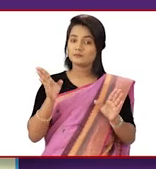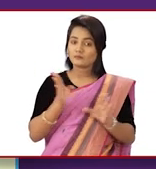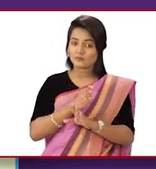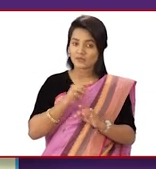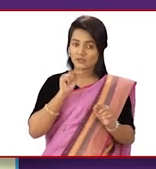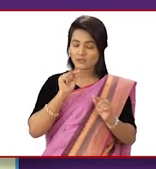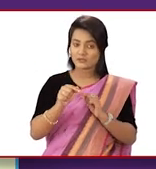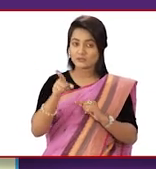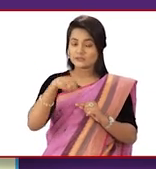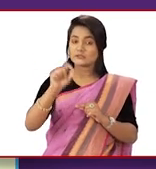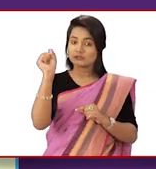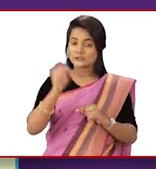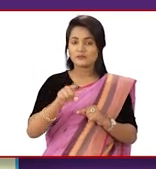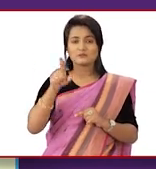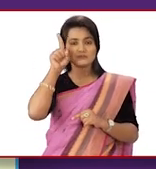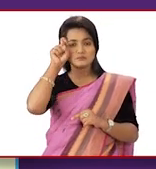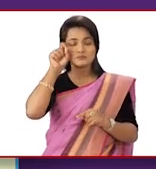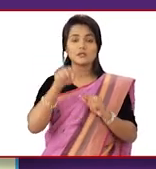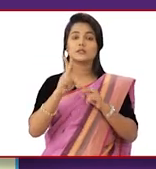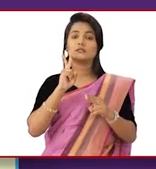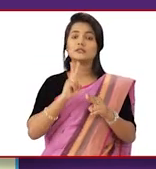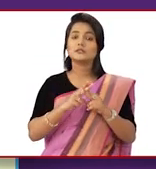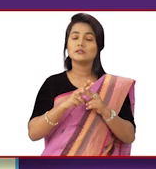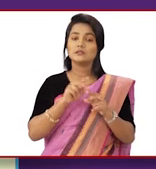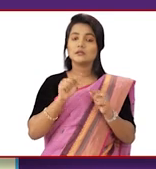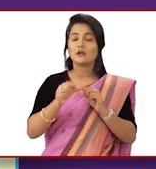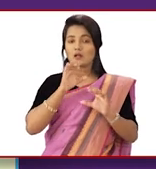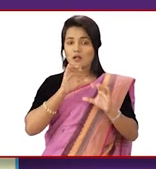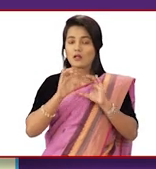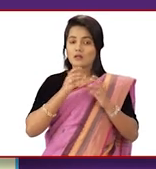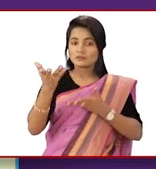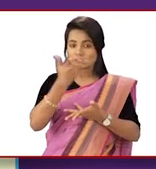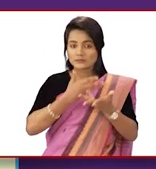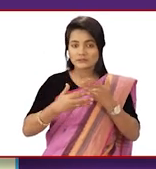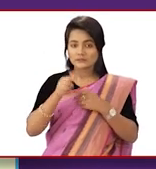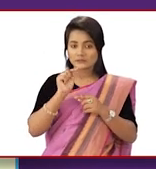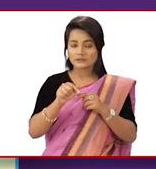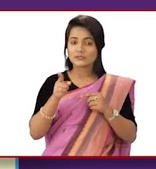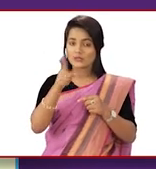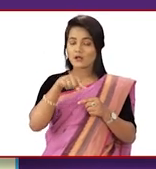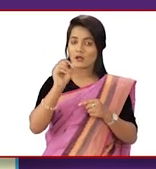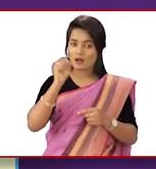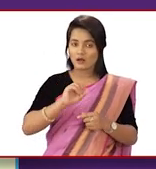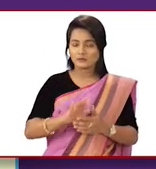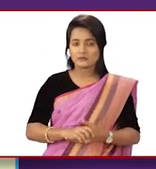leaving, if you had any thoughts regarding this conversation that we are having, any thoughts before you